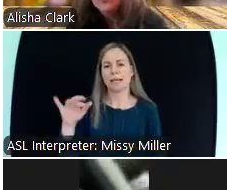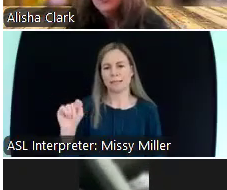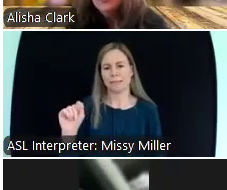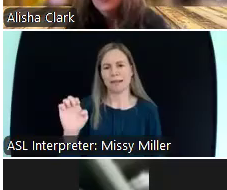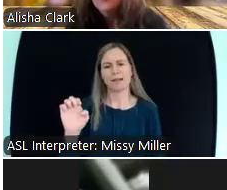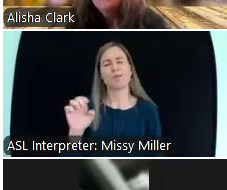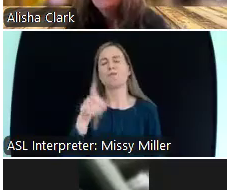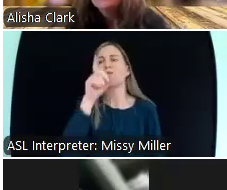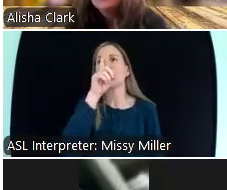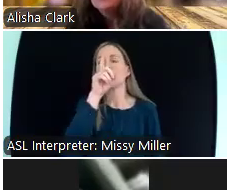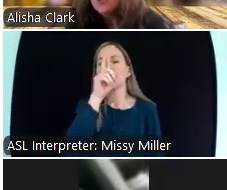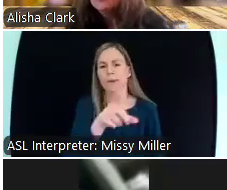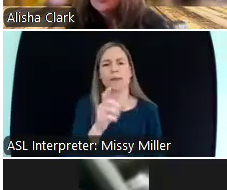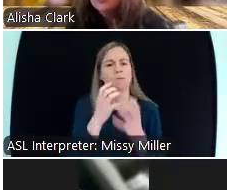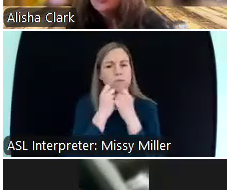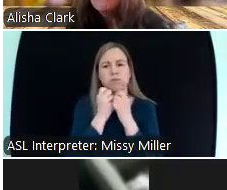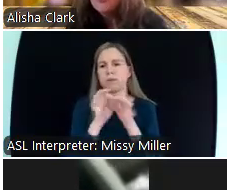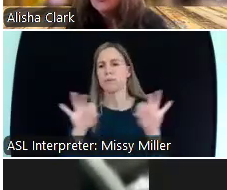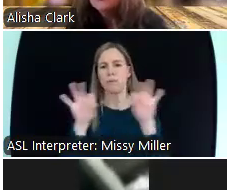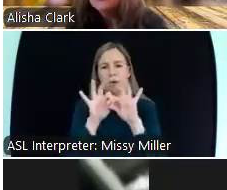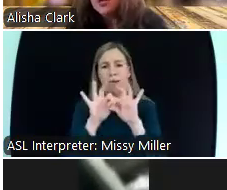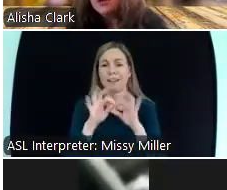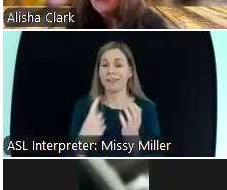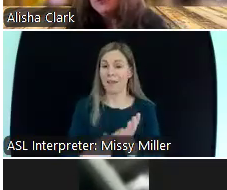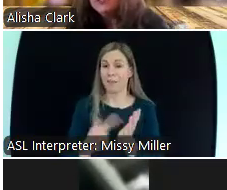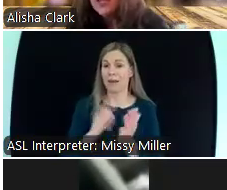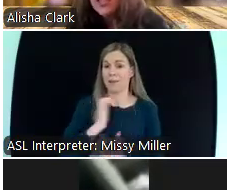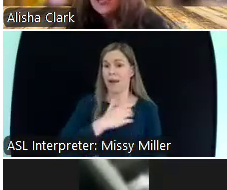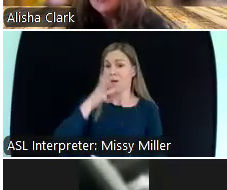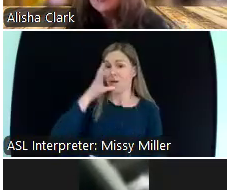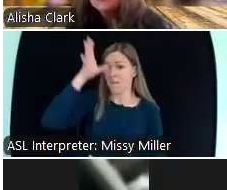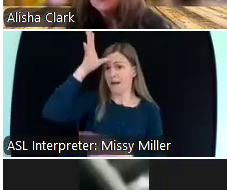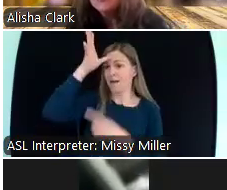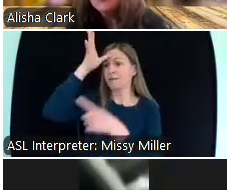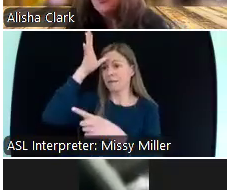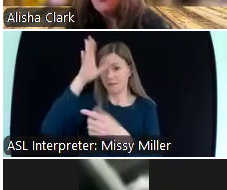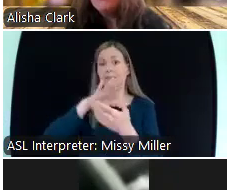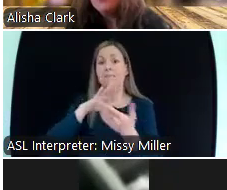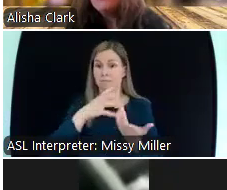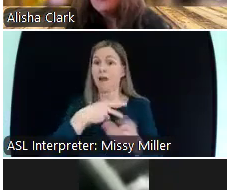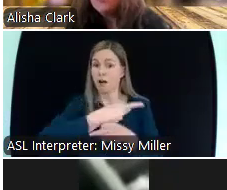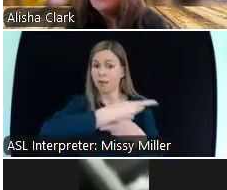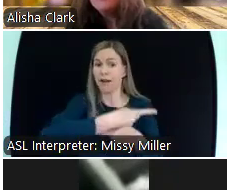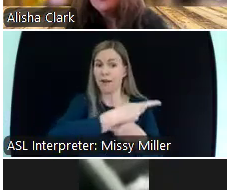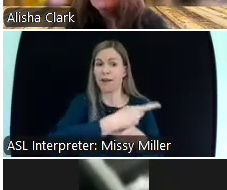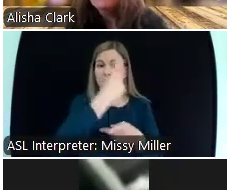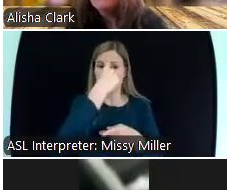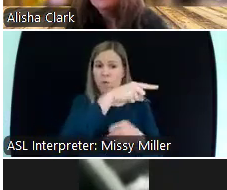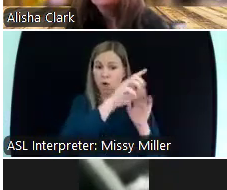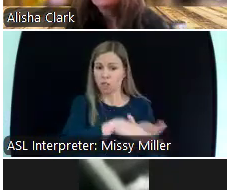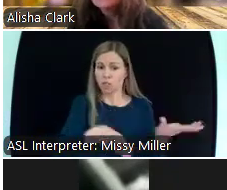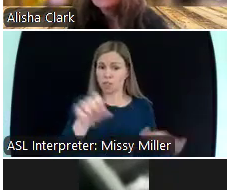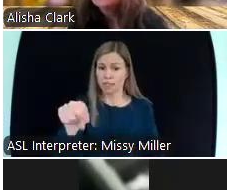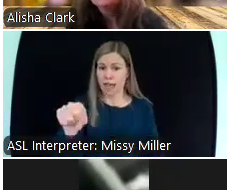important. Sometimes we do have parents as caregivers, and although they might be